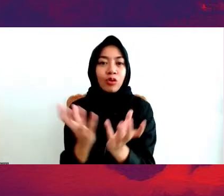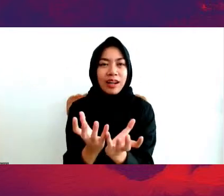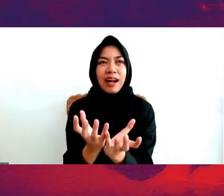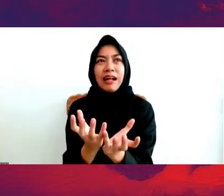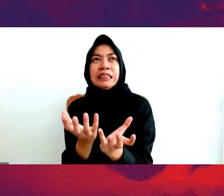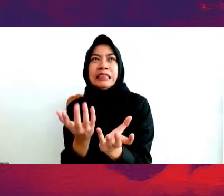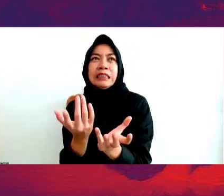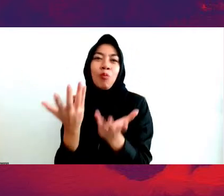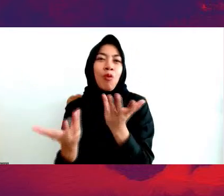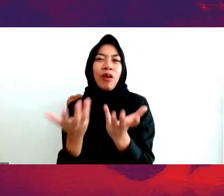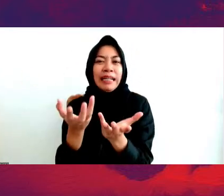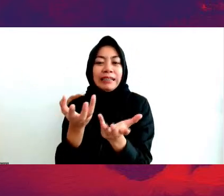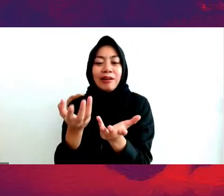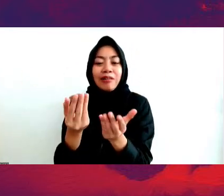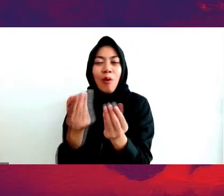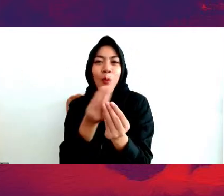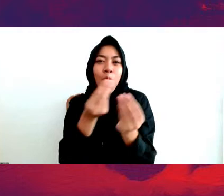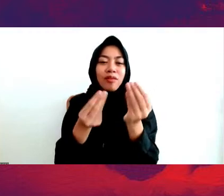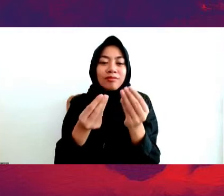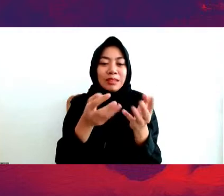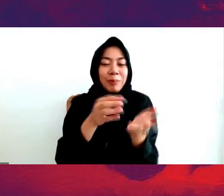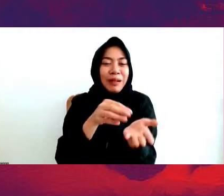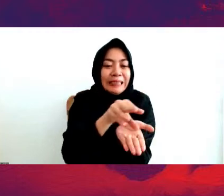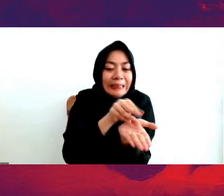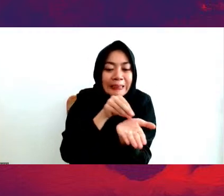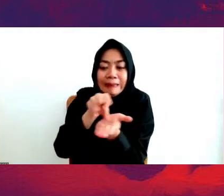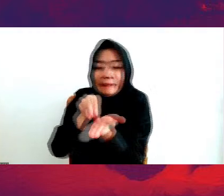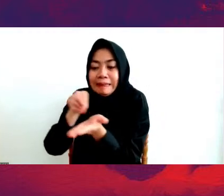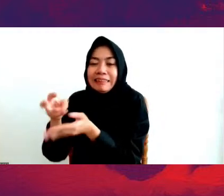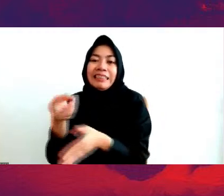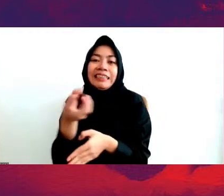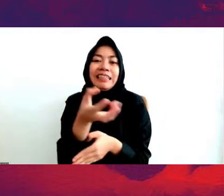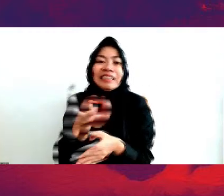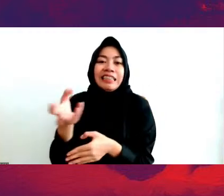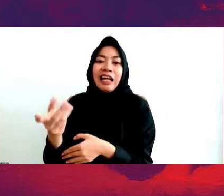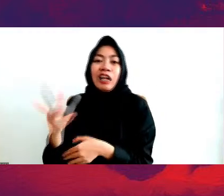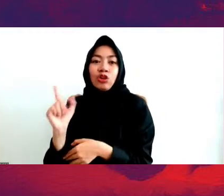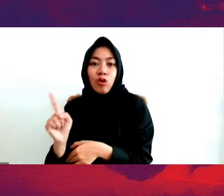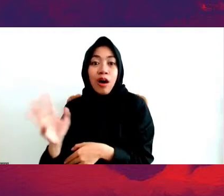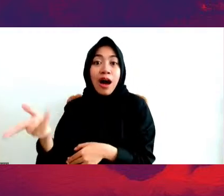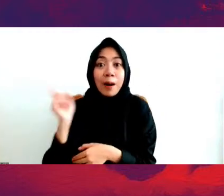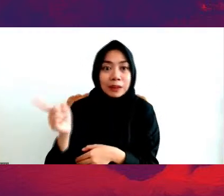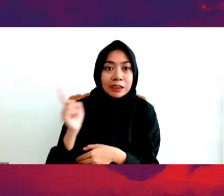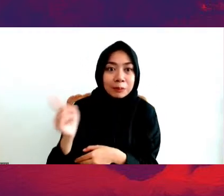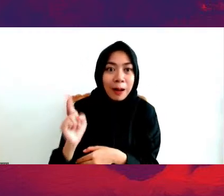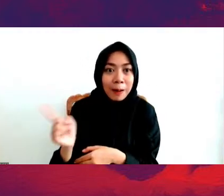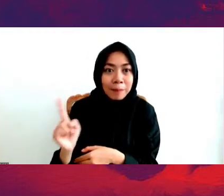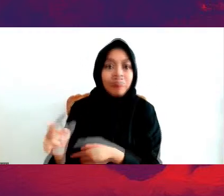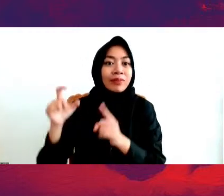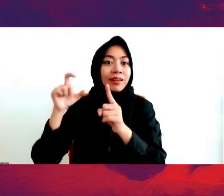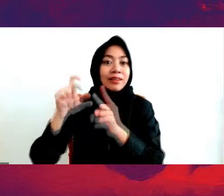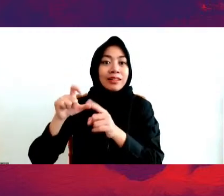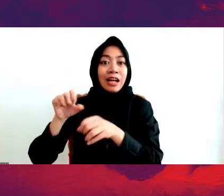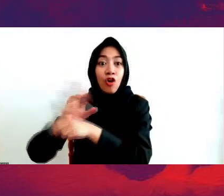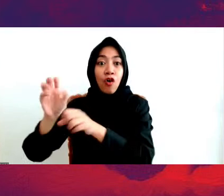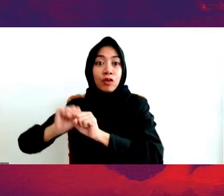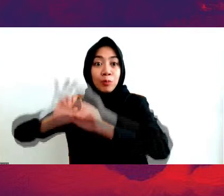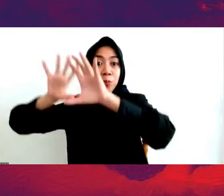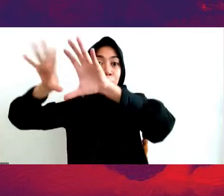salt, because it also relates back to something that he said, which is the data that is collected during a pandemic